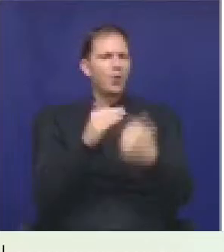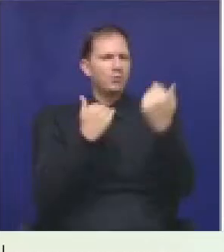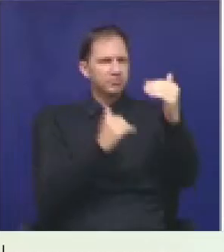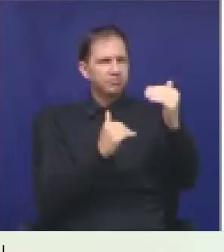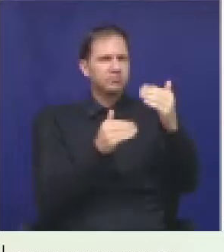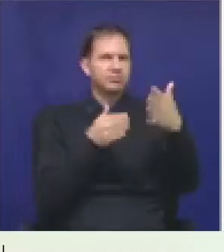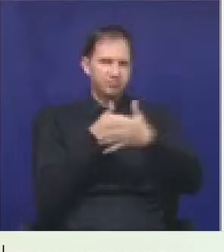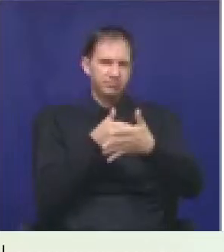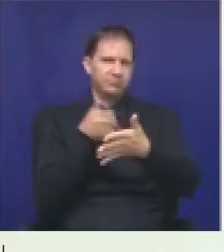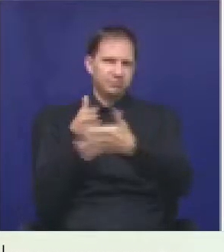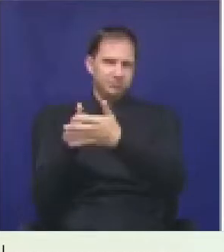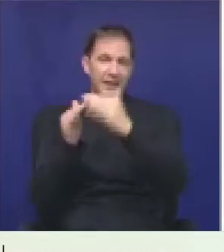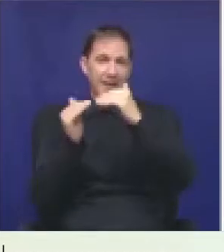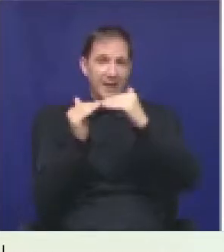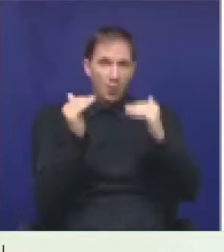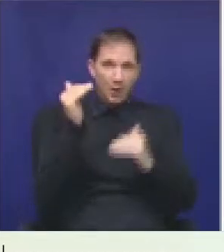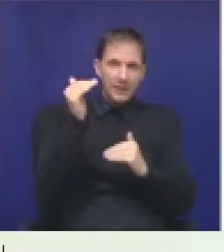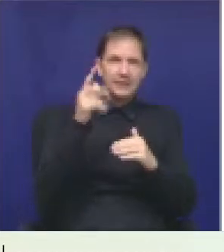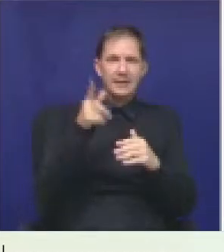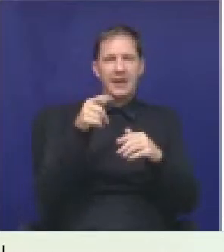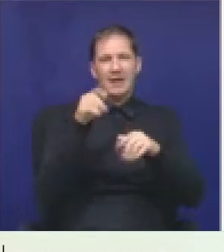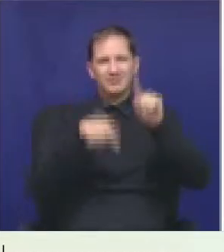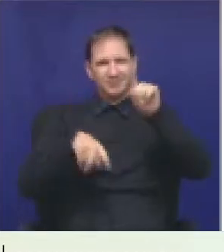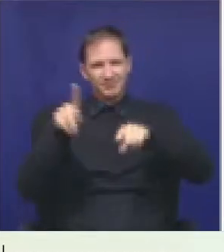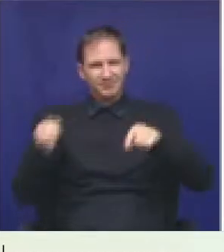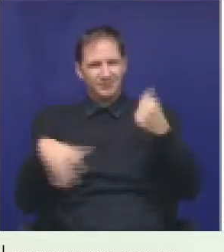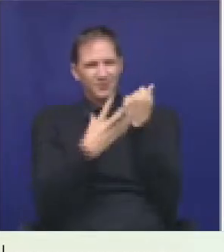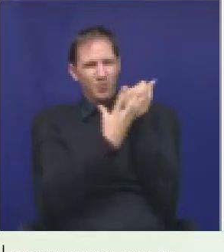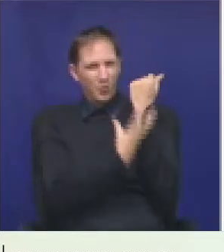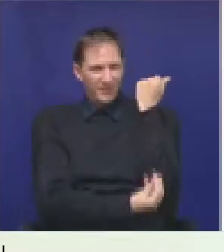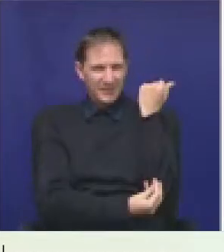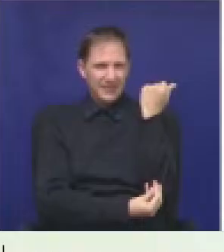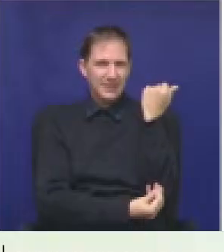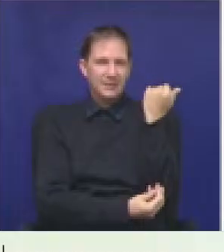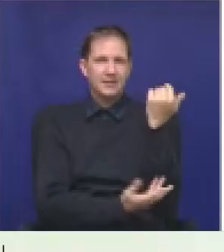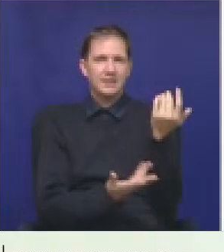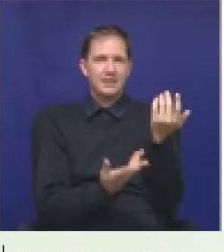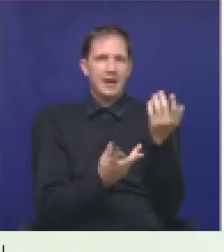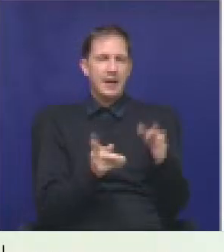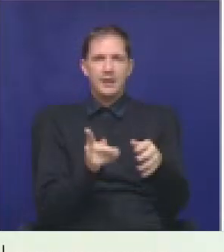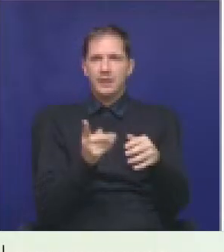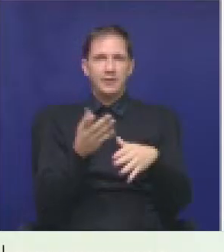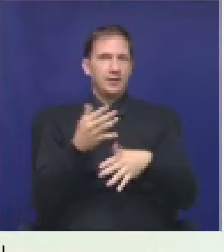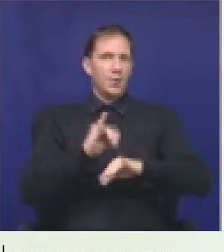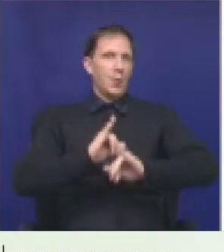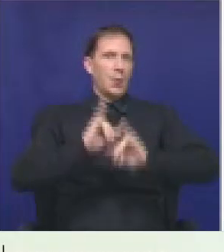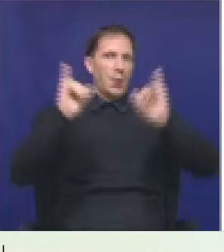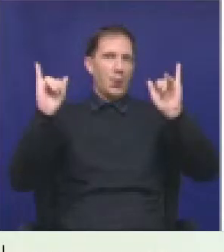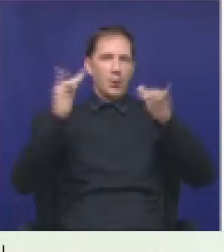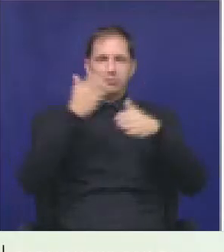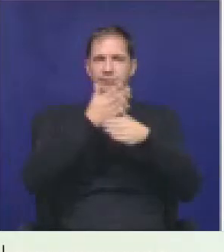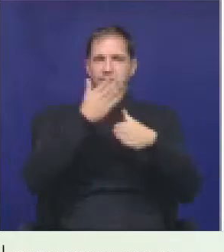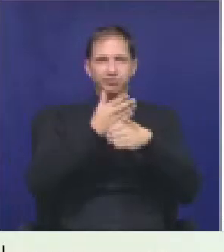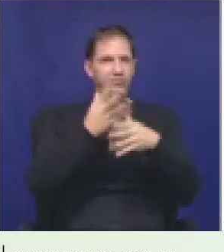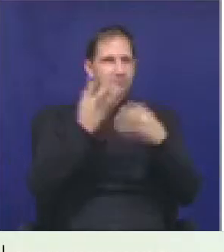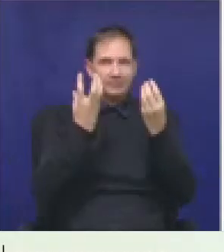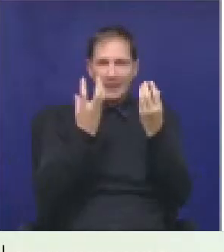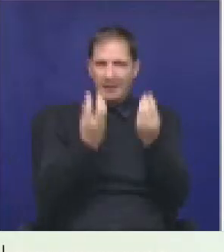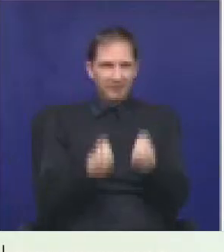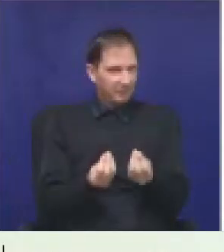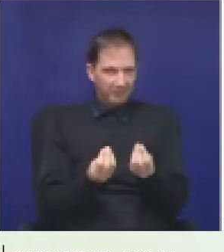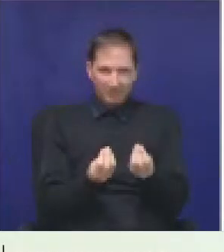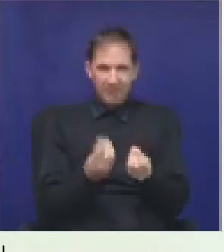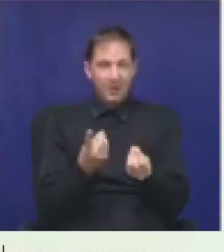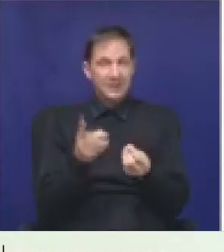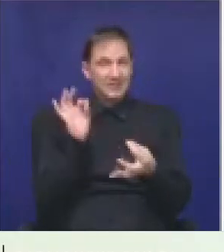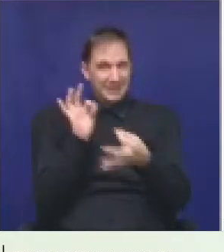include inequality and the various dimensions of poverty and the crisis of unemployment that impact women and the youth and many South